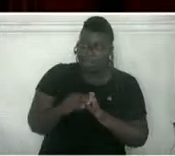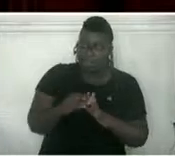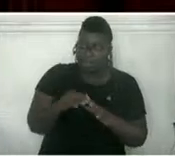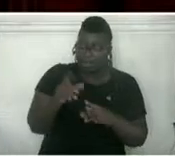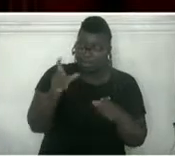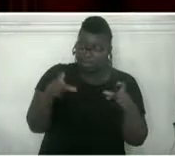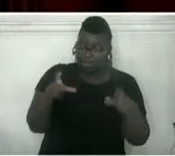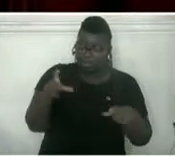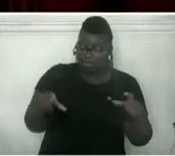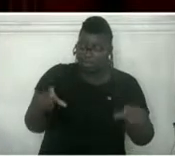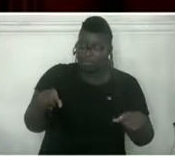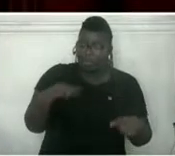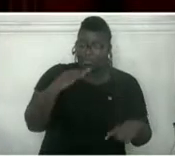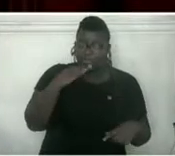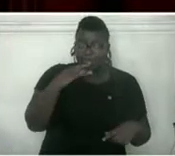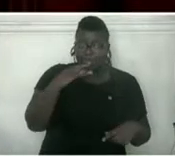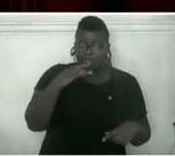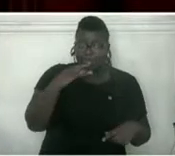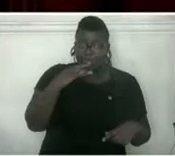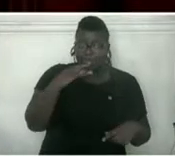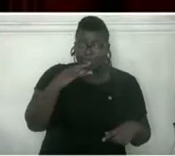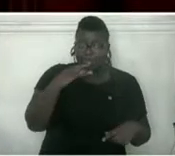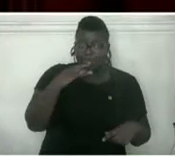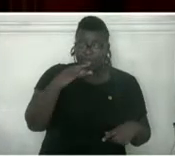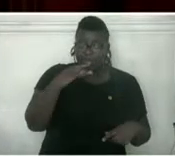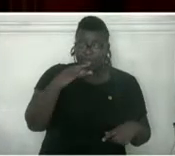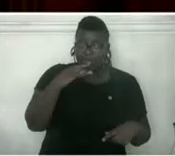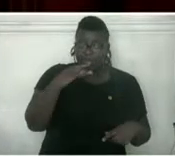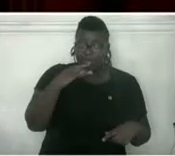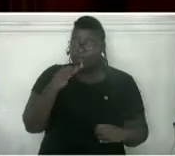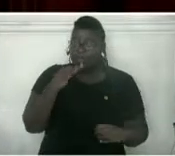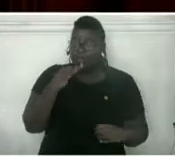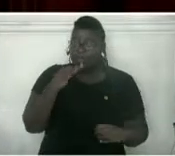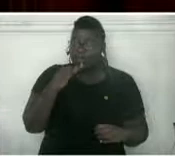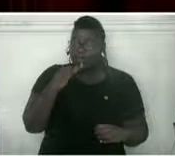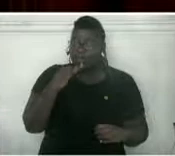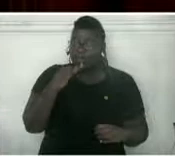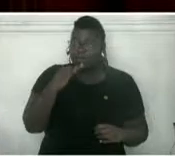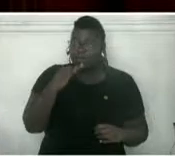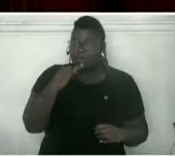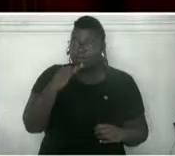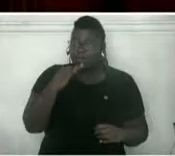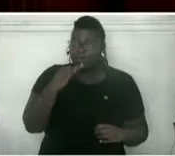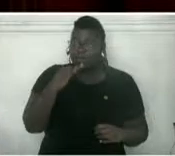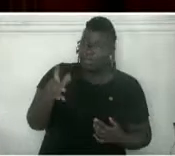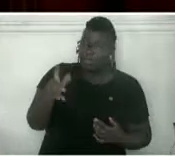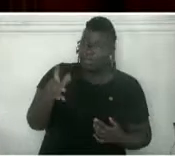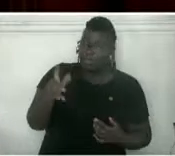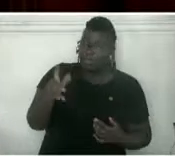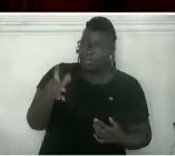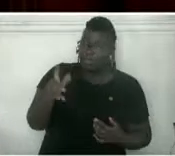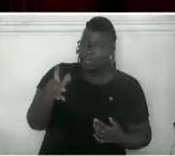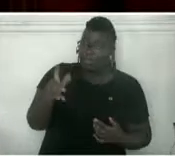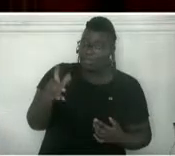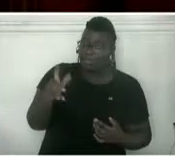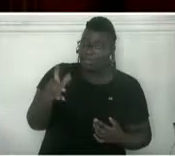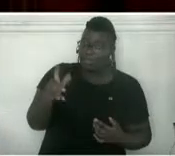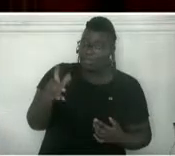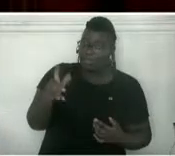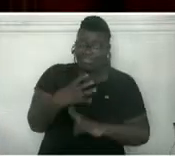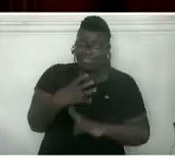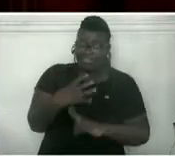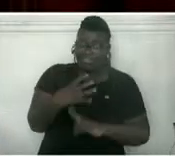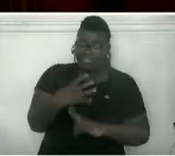has never happened before. This confirms that KwaZulu-Natal has almost